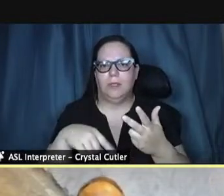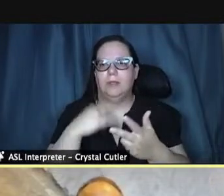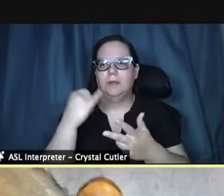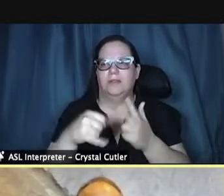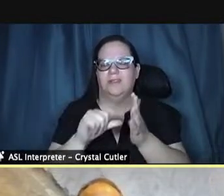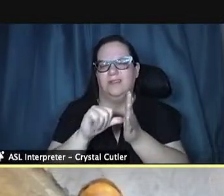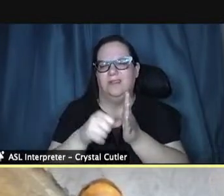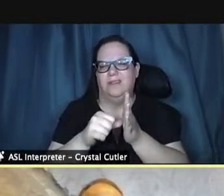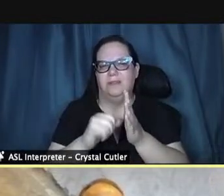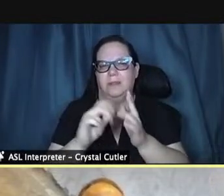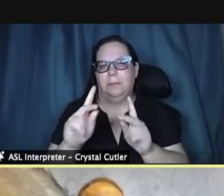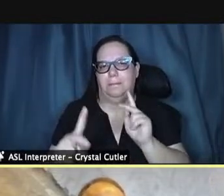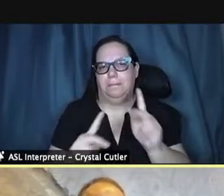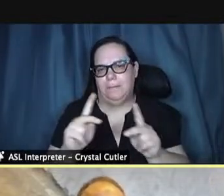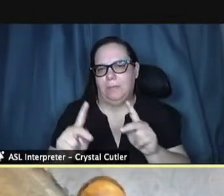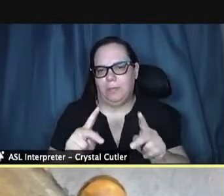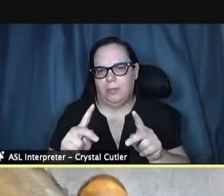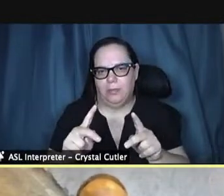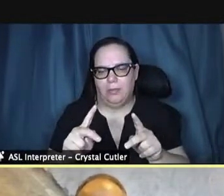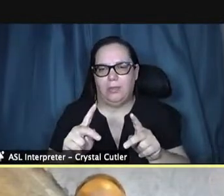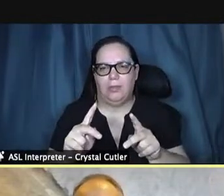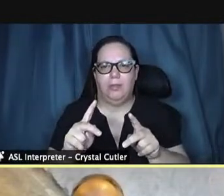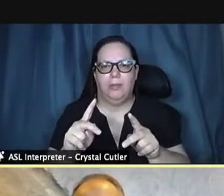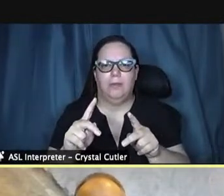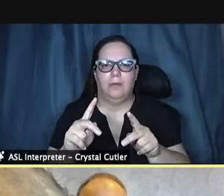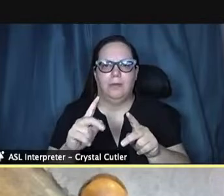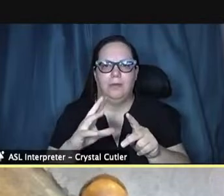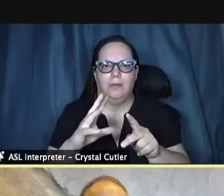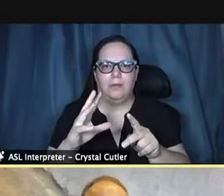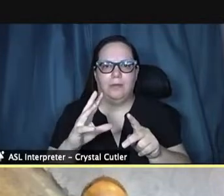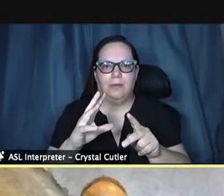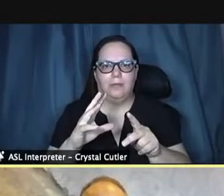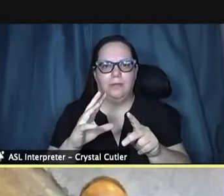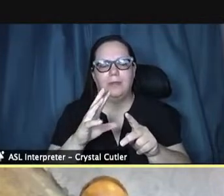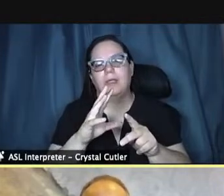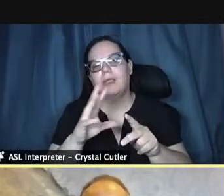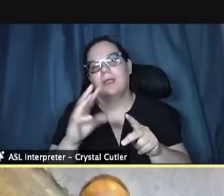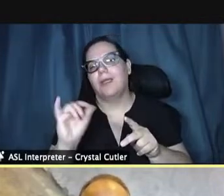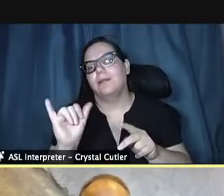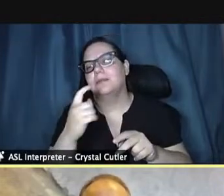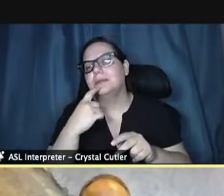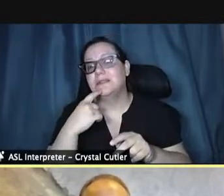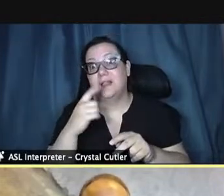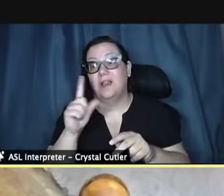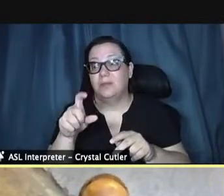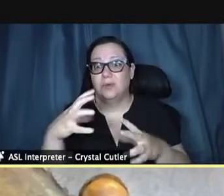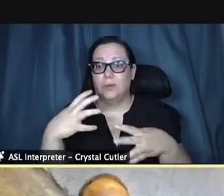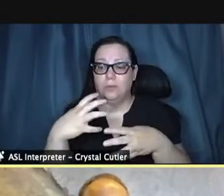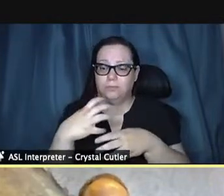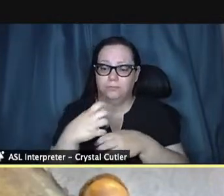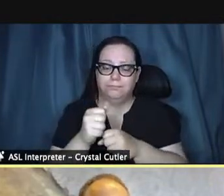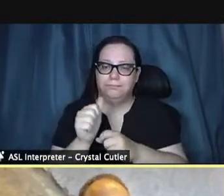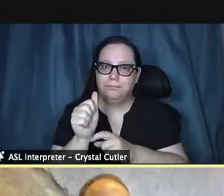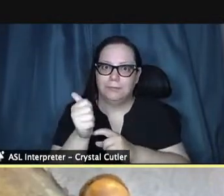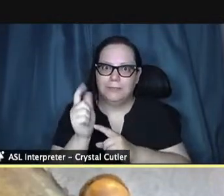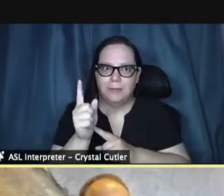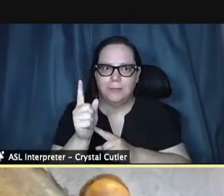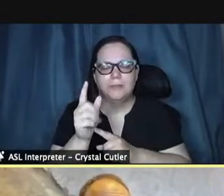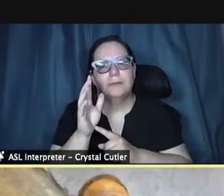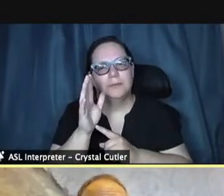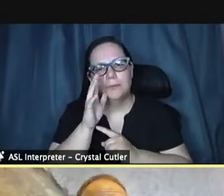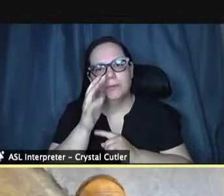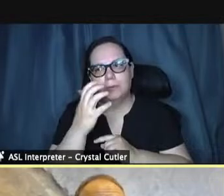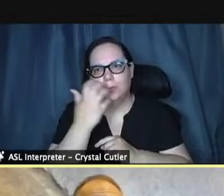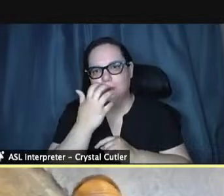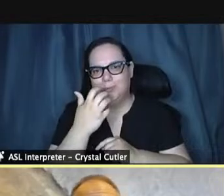who underpin the activities that we're now underway. And like you say, I'm supposed to do this all in 10 minutes, so that's going to be a challenge. I better get